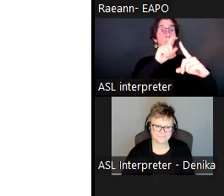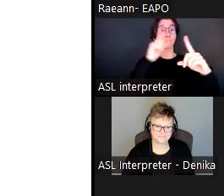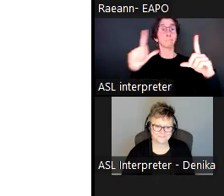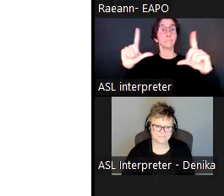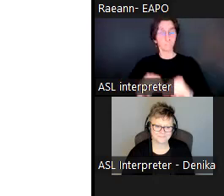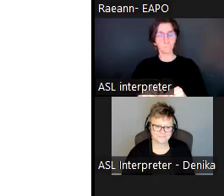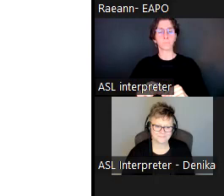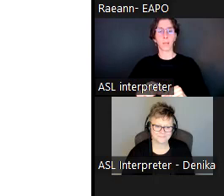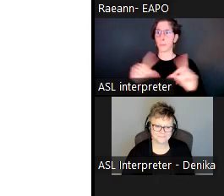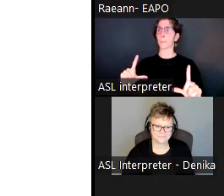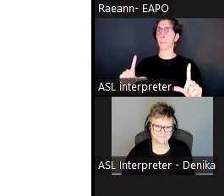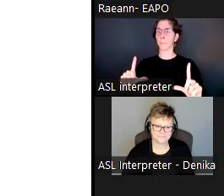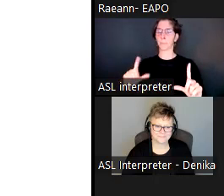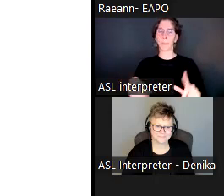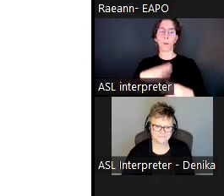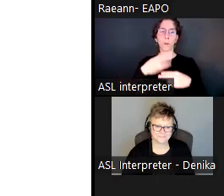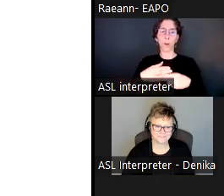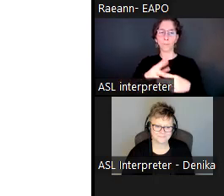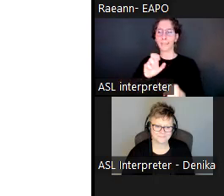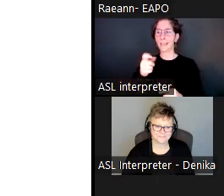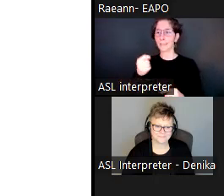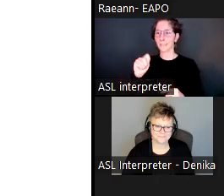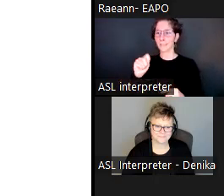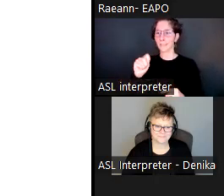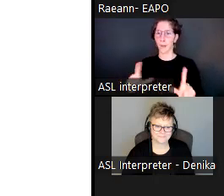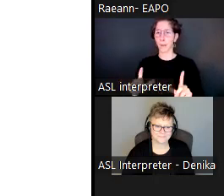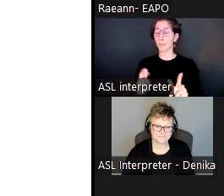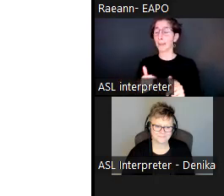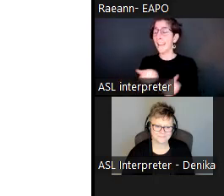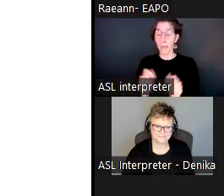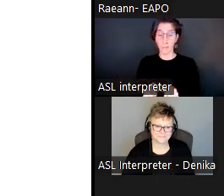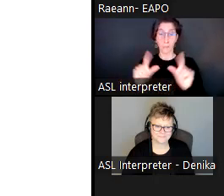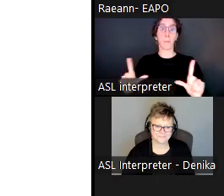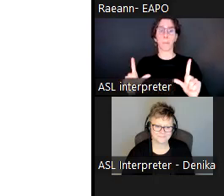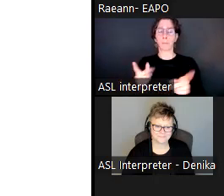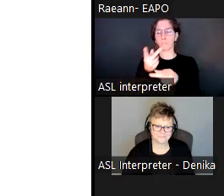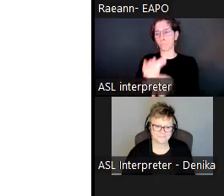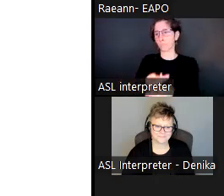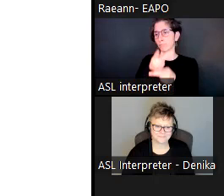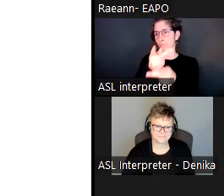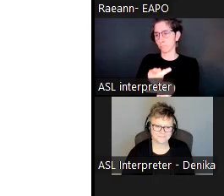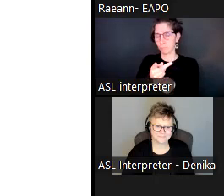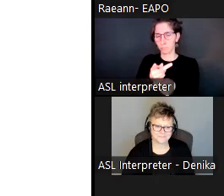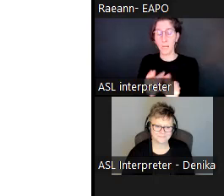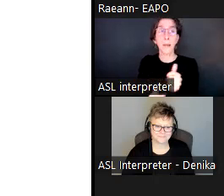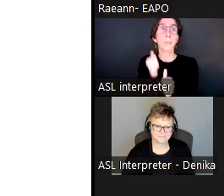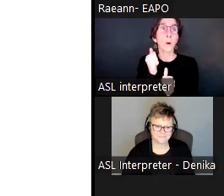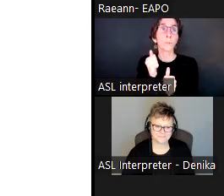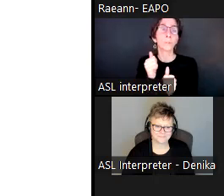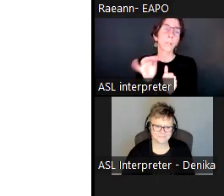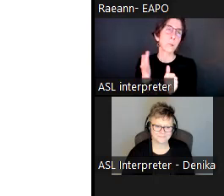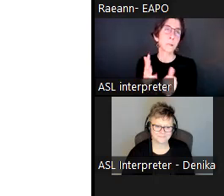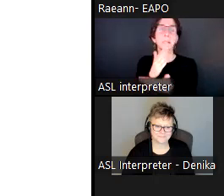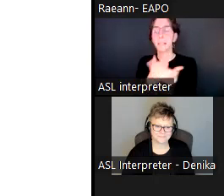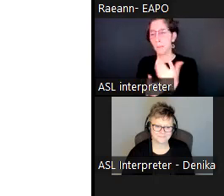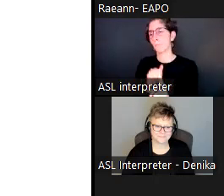So be very cautious of any pop-ups. Most of them are, or not most of them, some of them may be fraudulent,